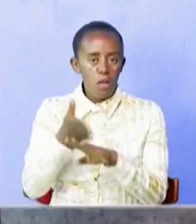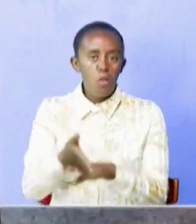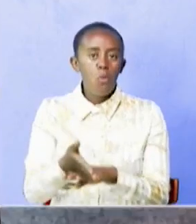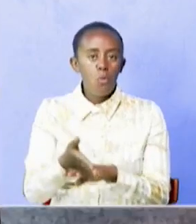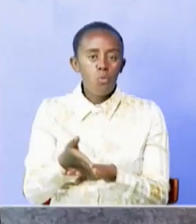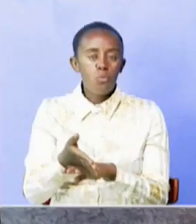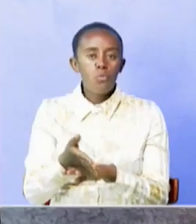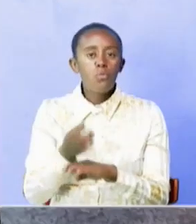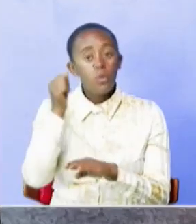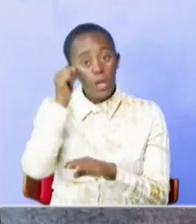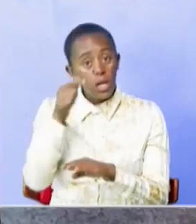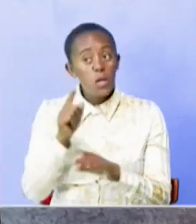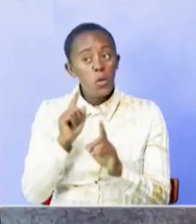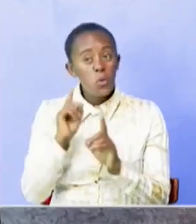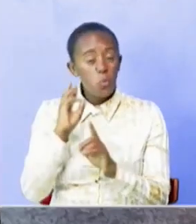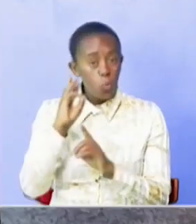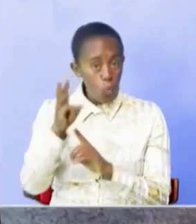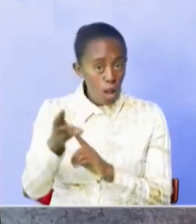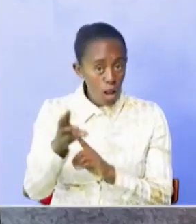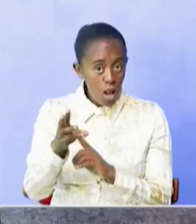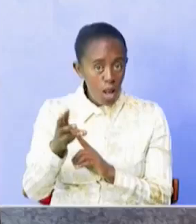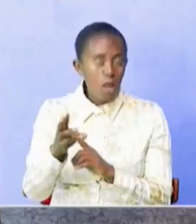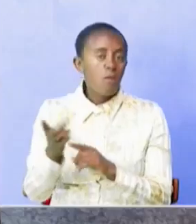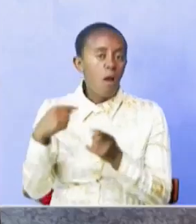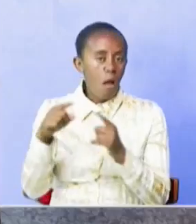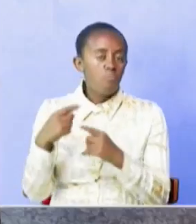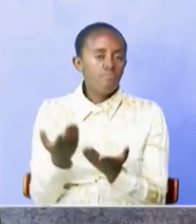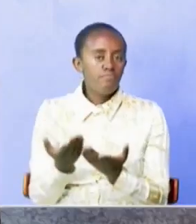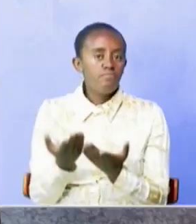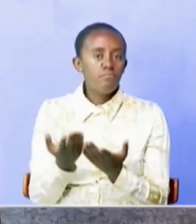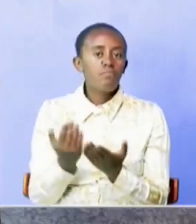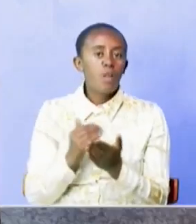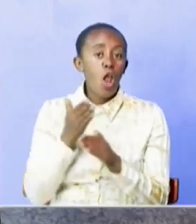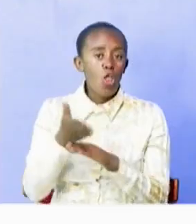He will come later, or he will come later on.